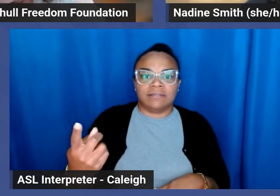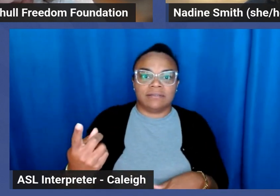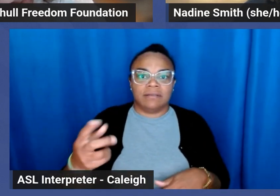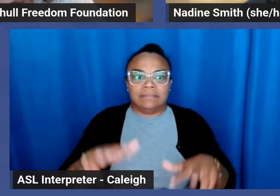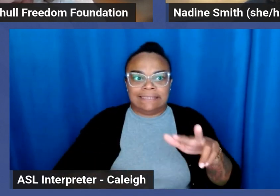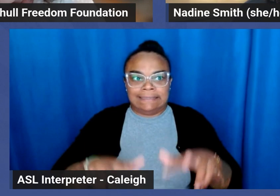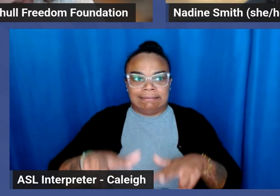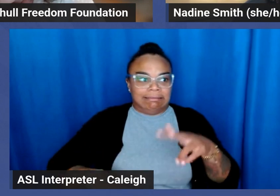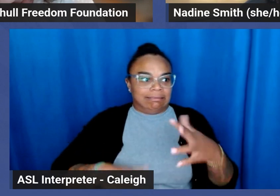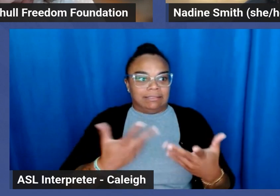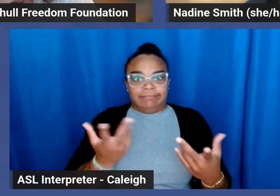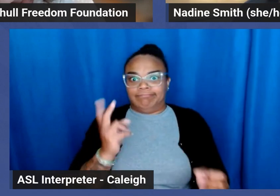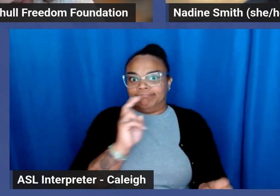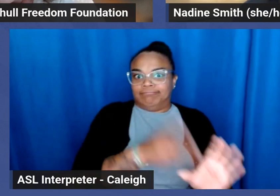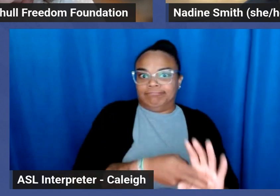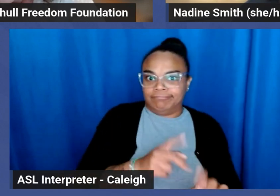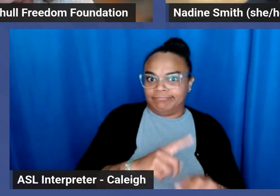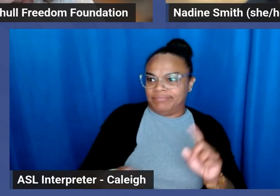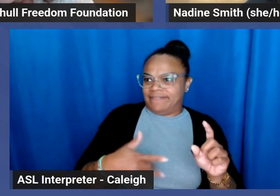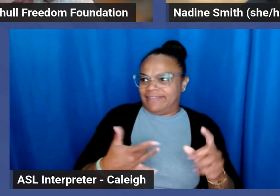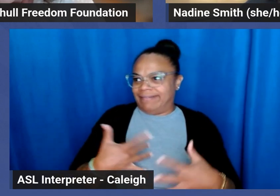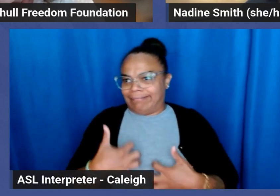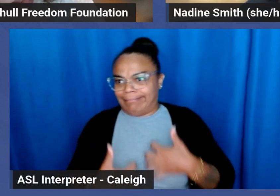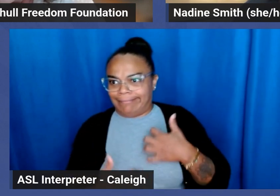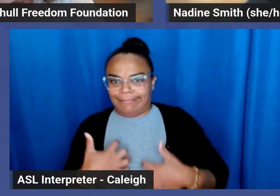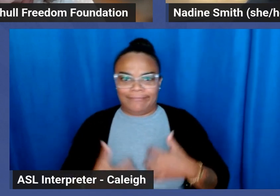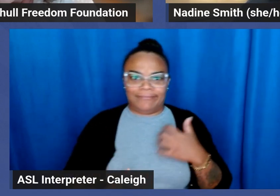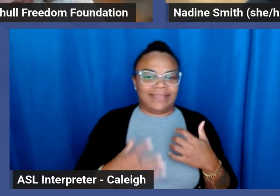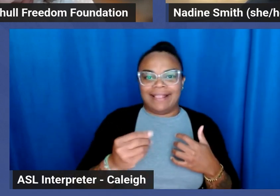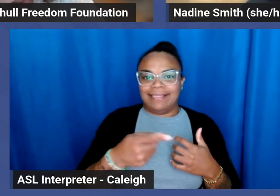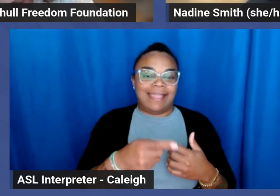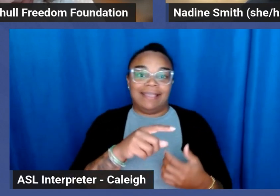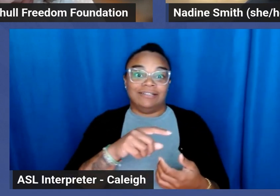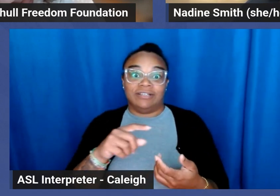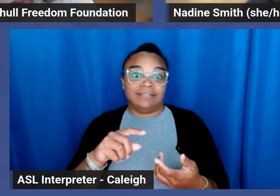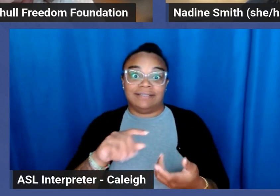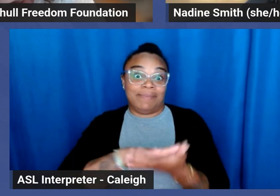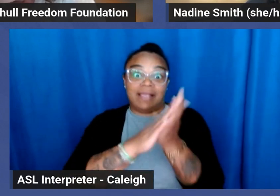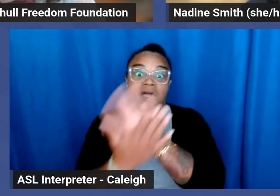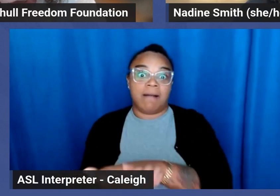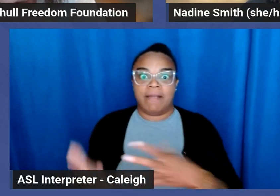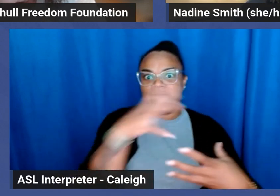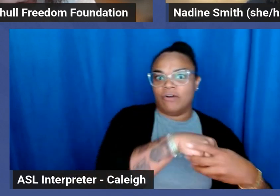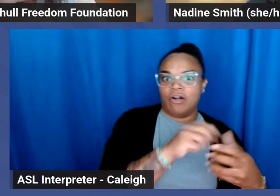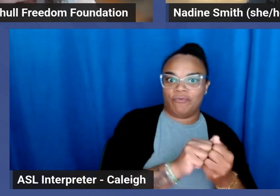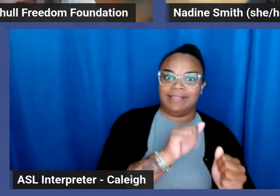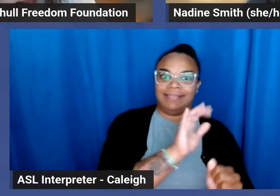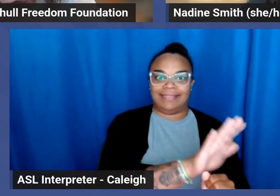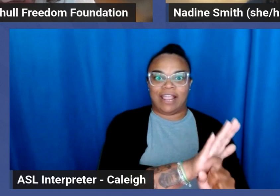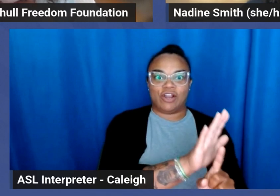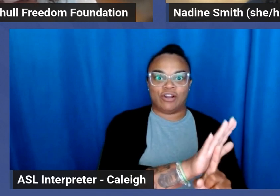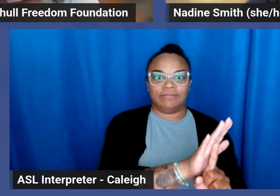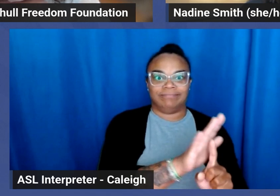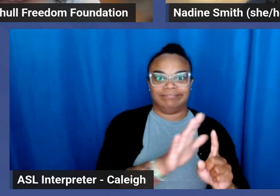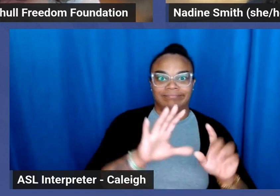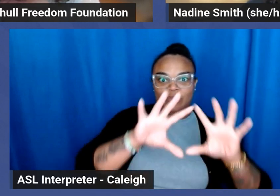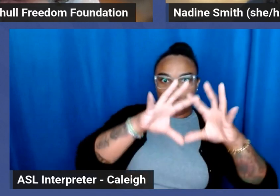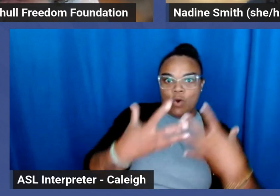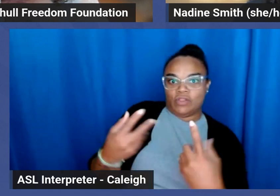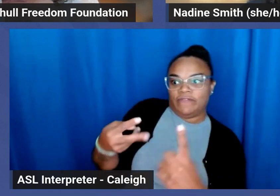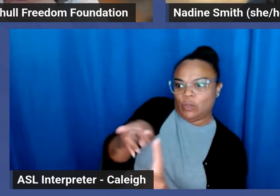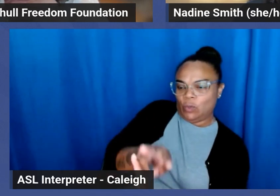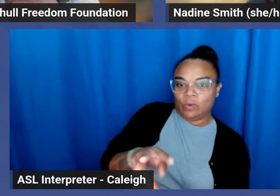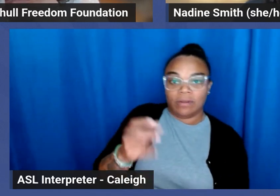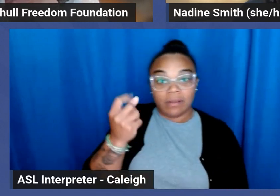are algorithmically kettled into a worldview, because we're all not watching the same television. We're all not